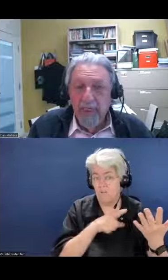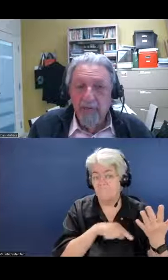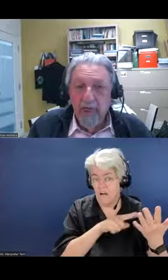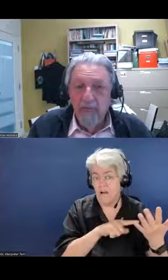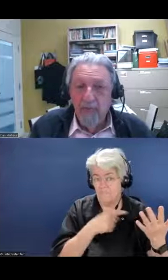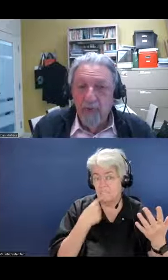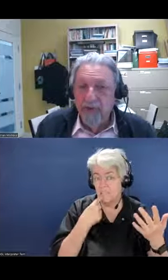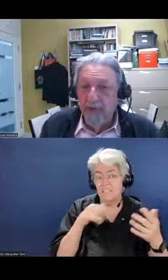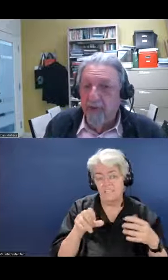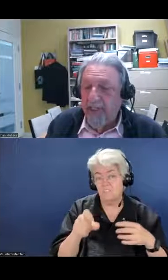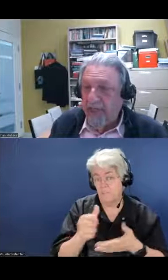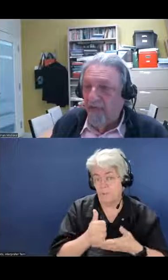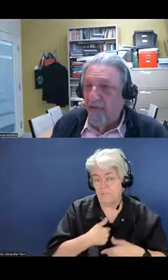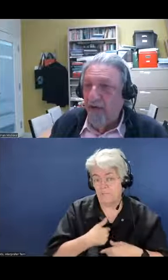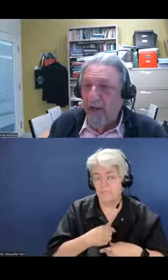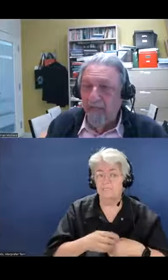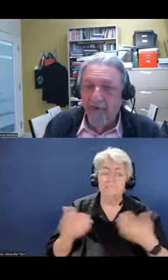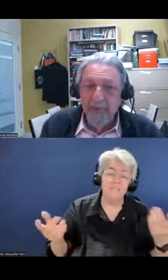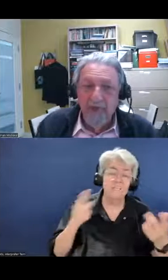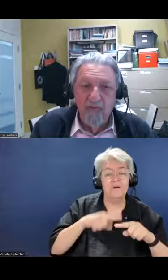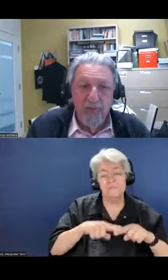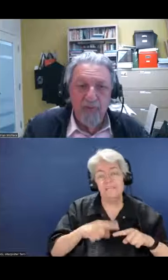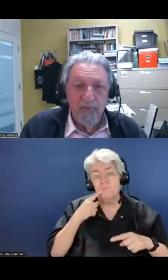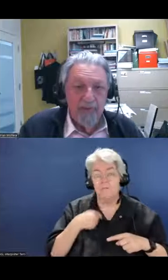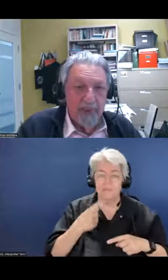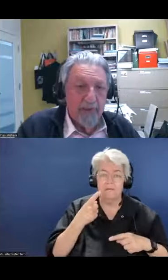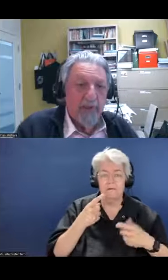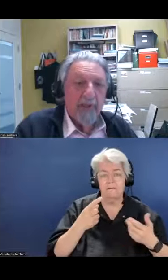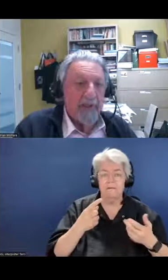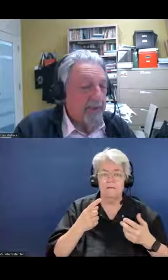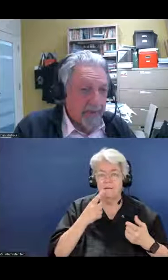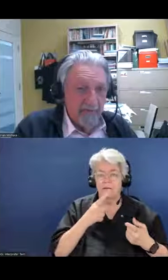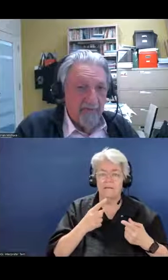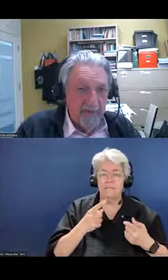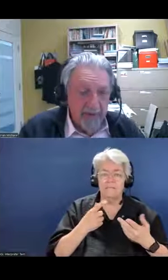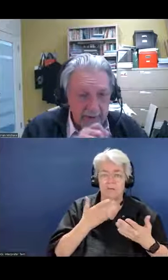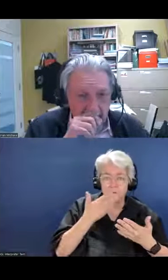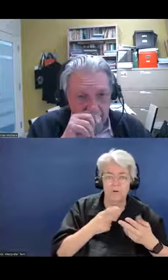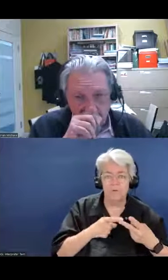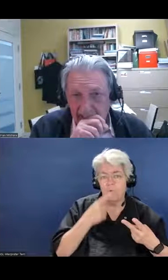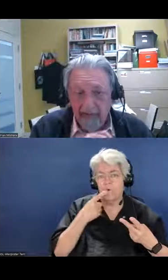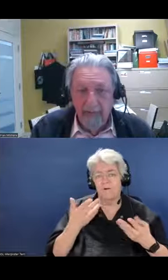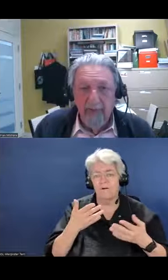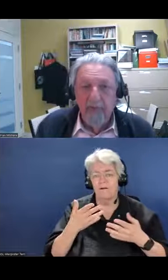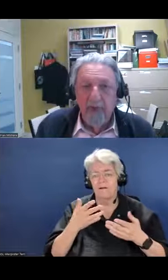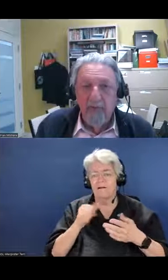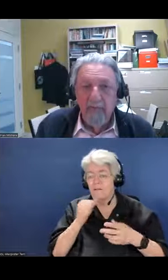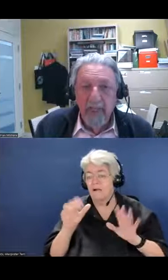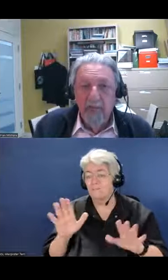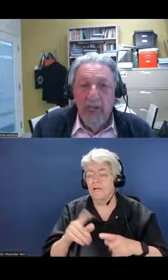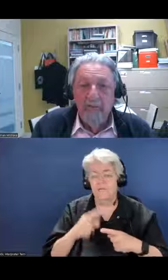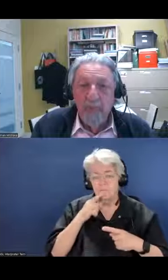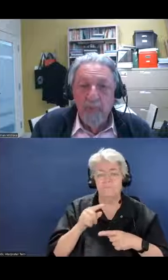It depends on if you want to see the glass half full or half empty. 42% didn't feel it after the end of the month they